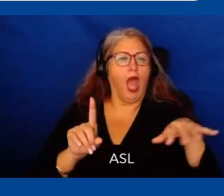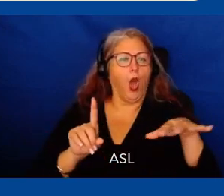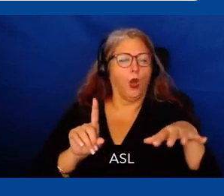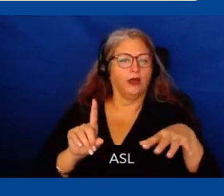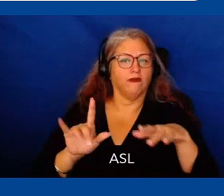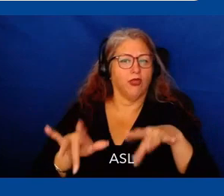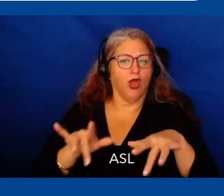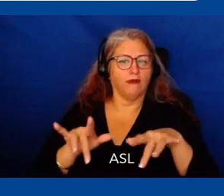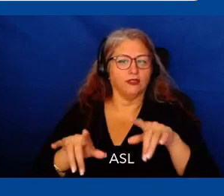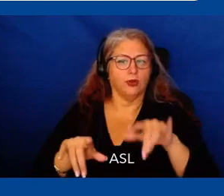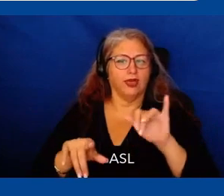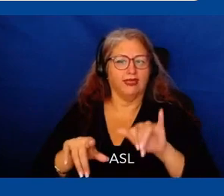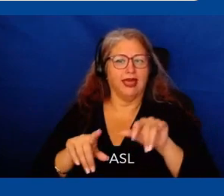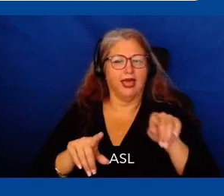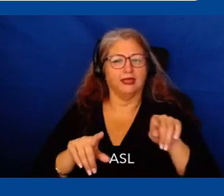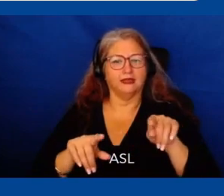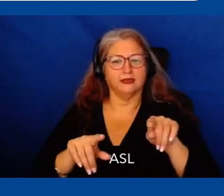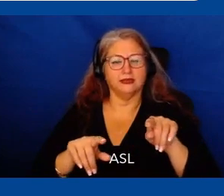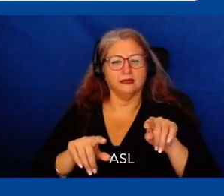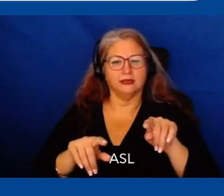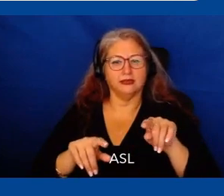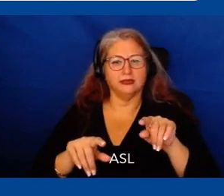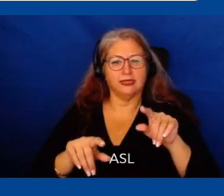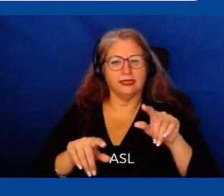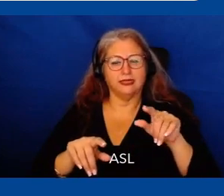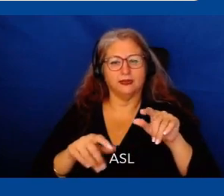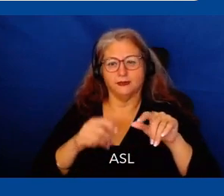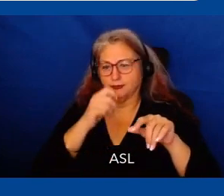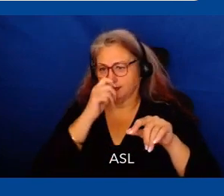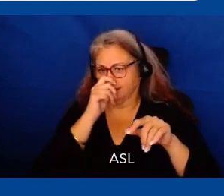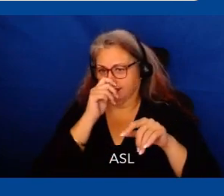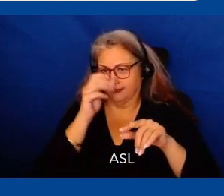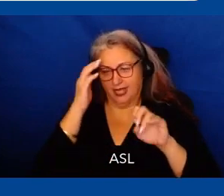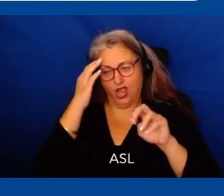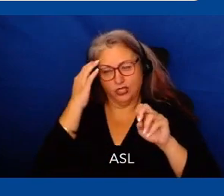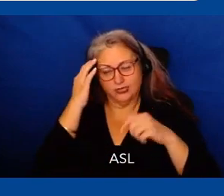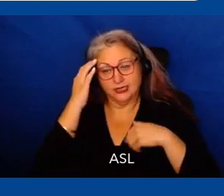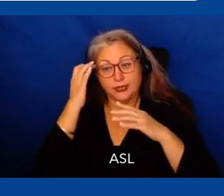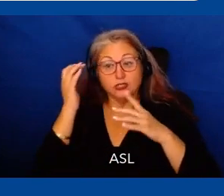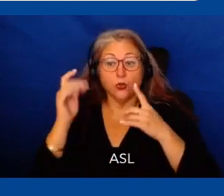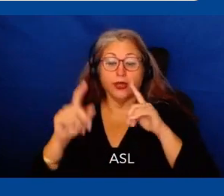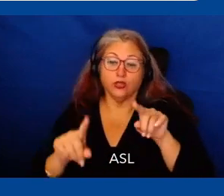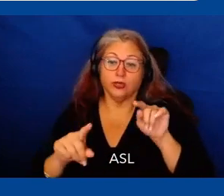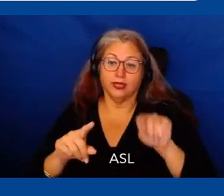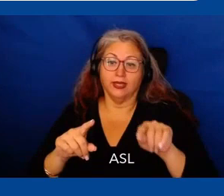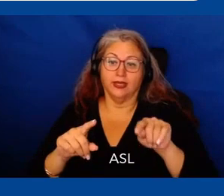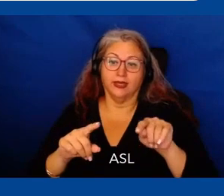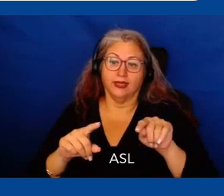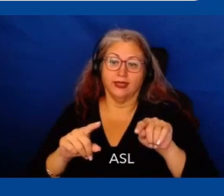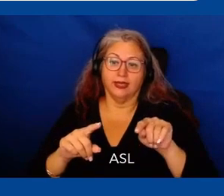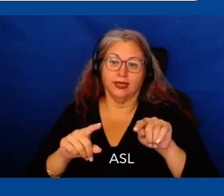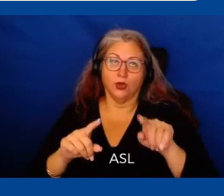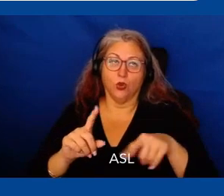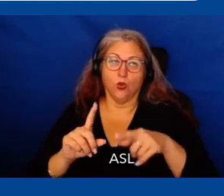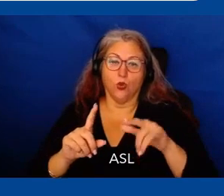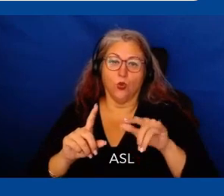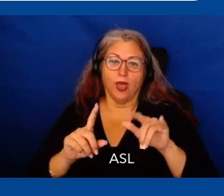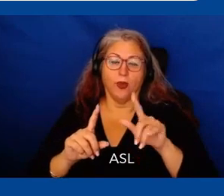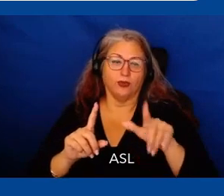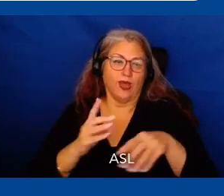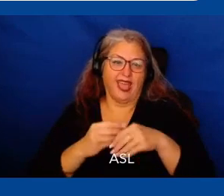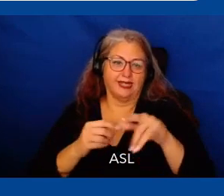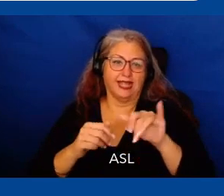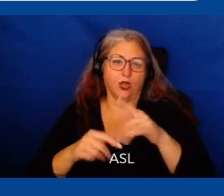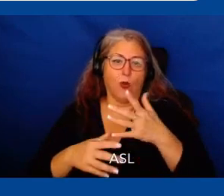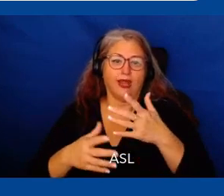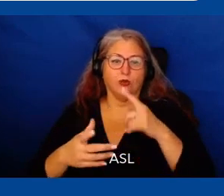we intervene in that sense. Yeah, and this is Ernst, and in that, and by extension, the things that